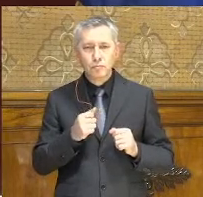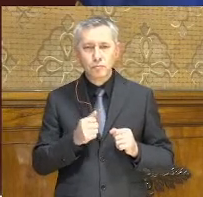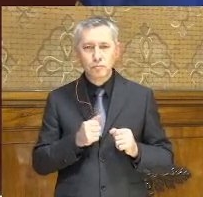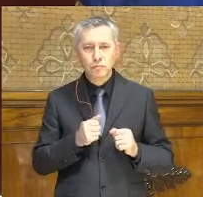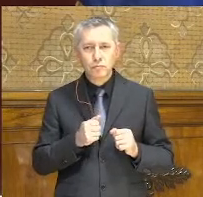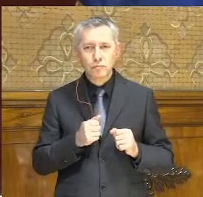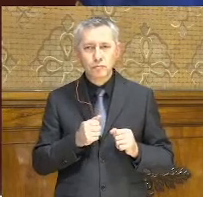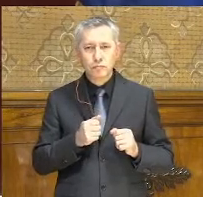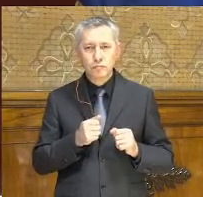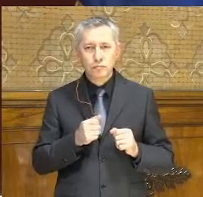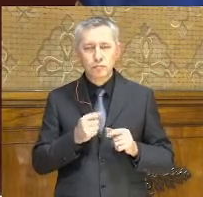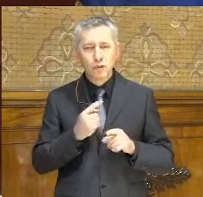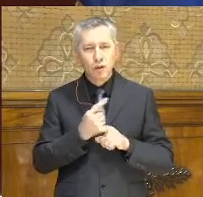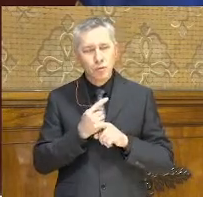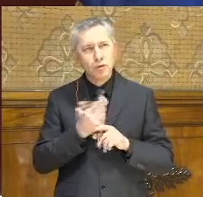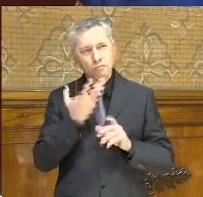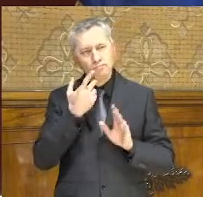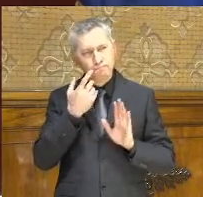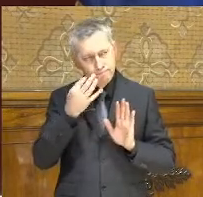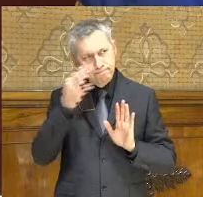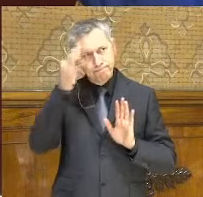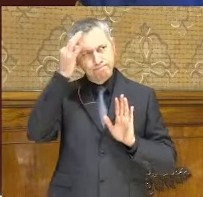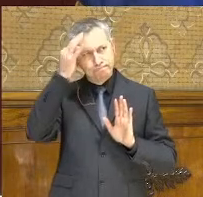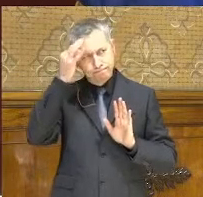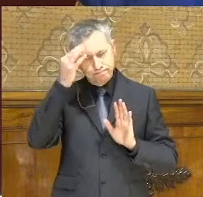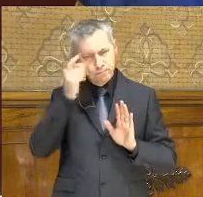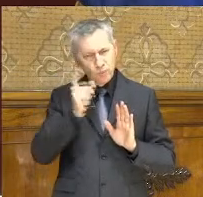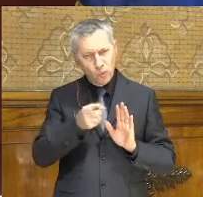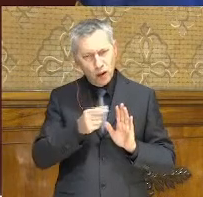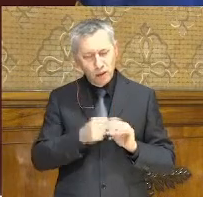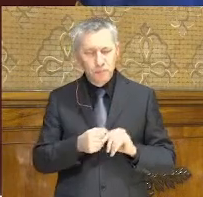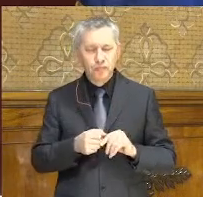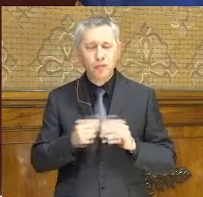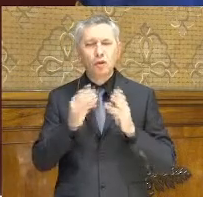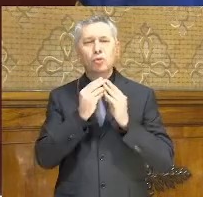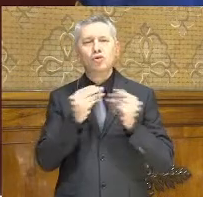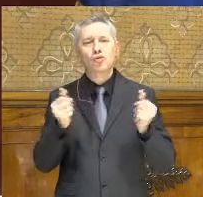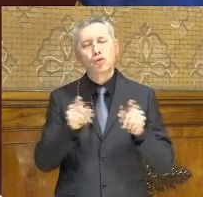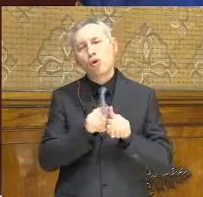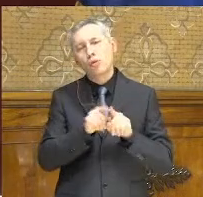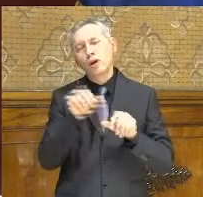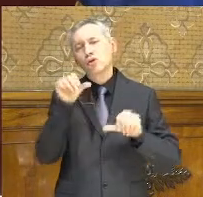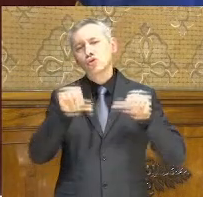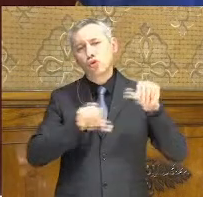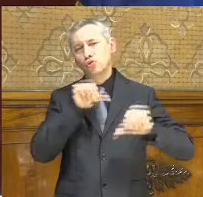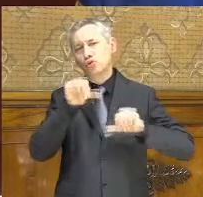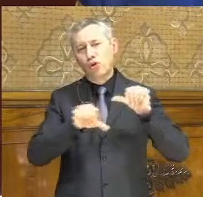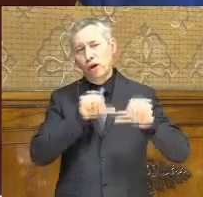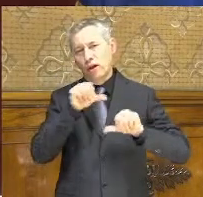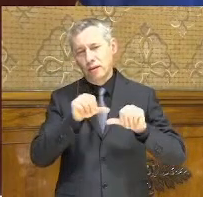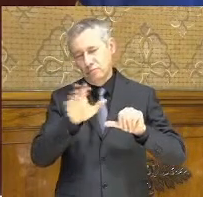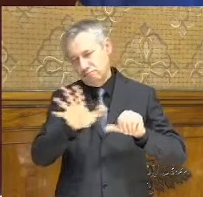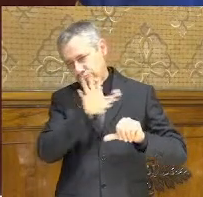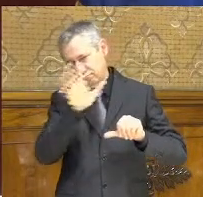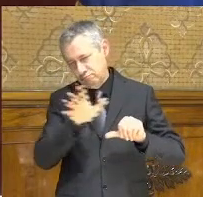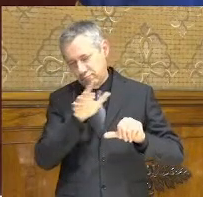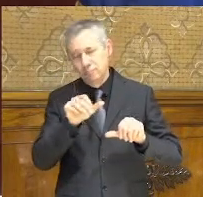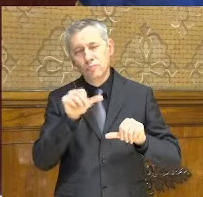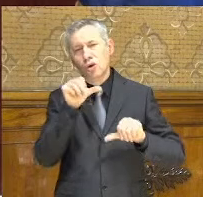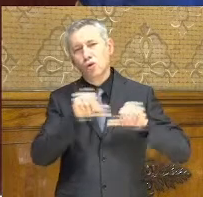fixed like a chemical solution is fixed in a dye, as Fanon put it,